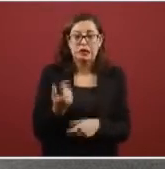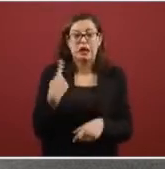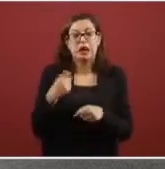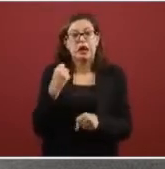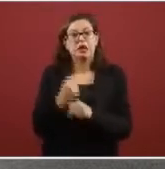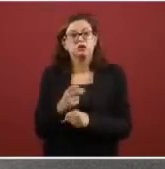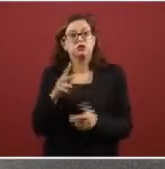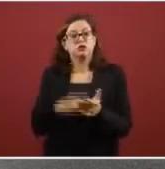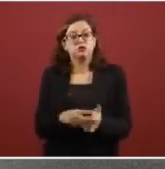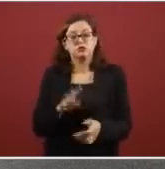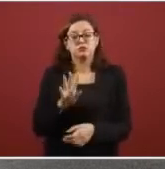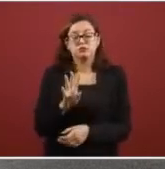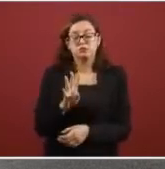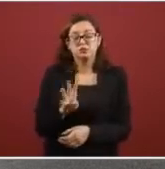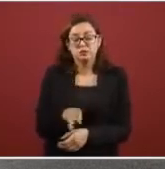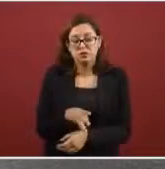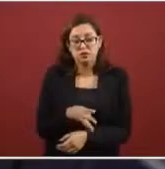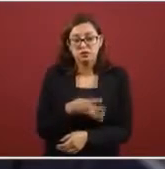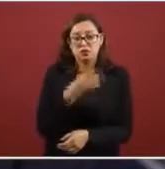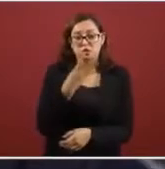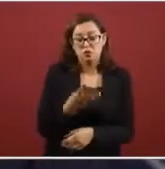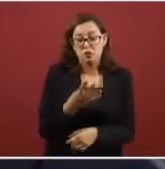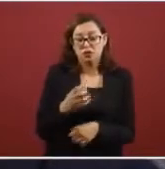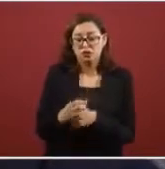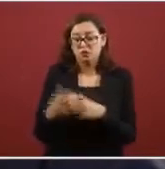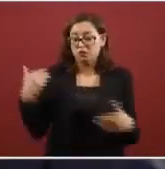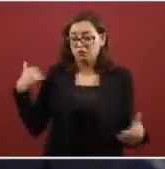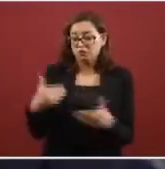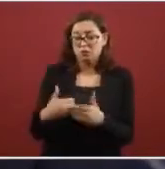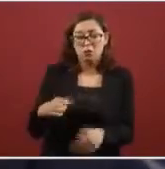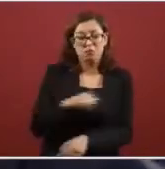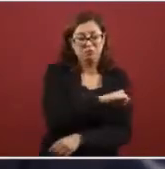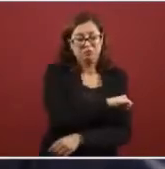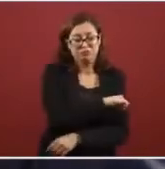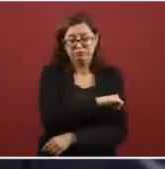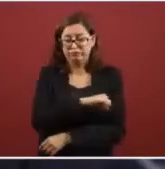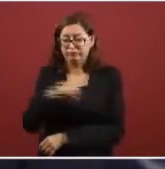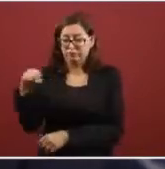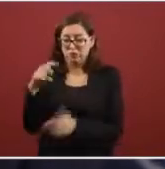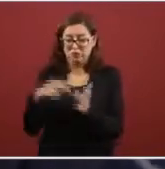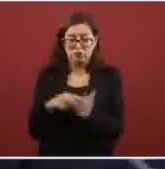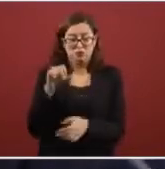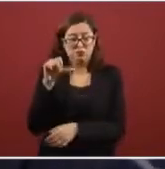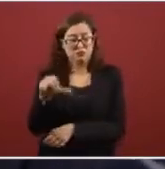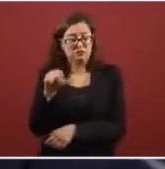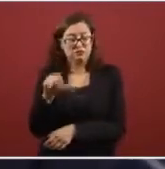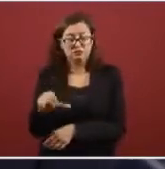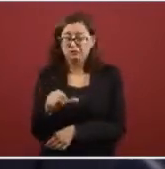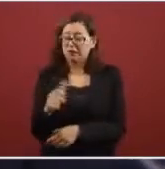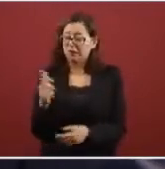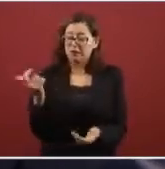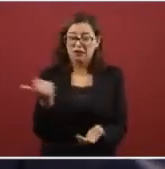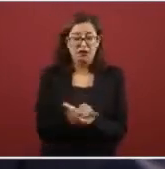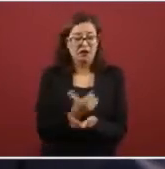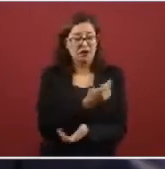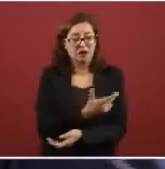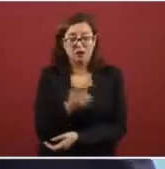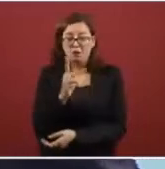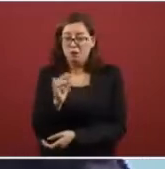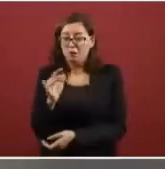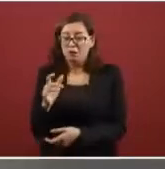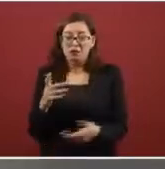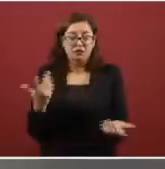so they're trying to they need to